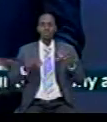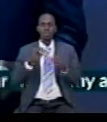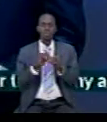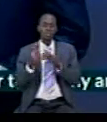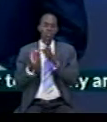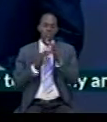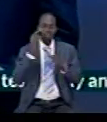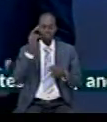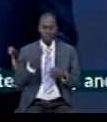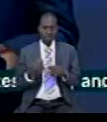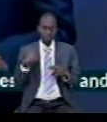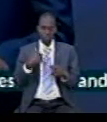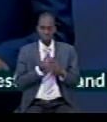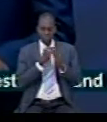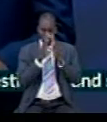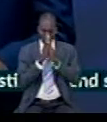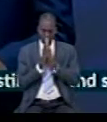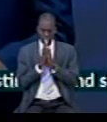Jesus' name we pray.